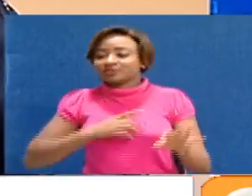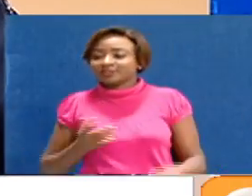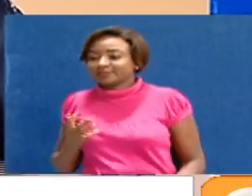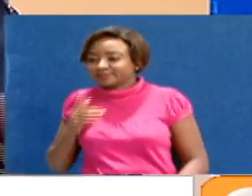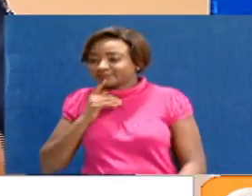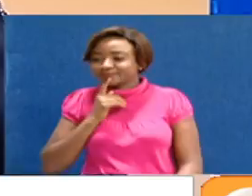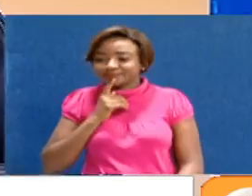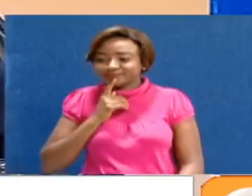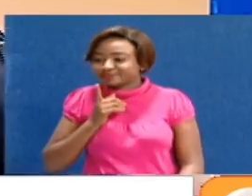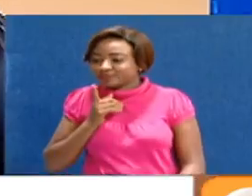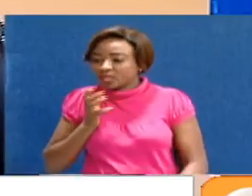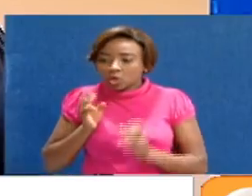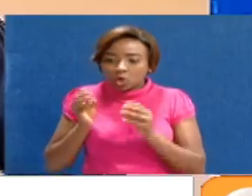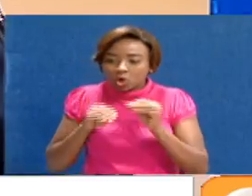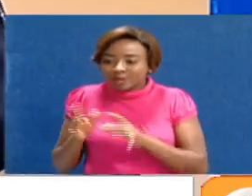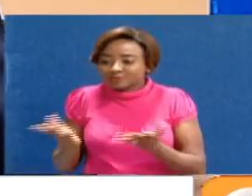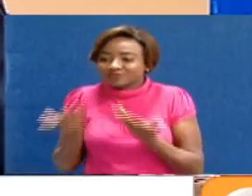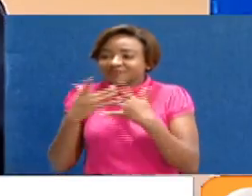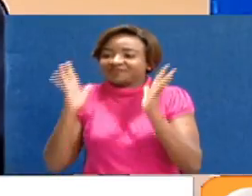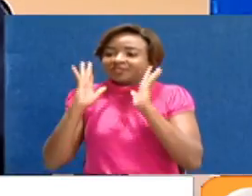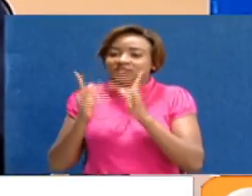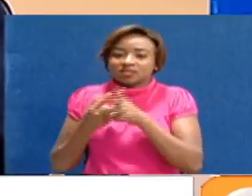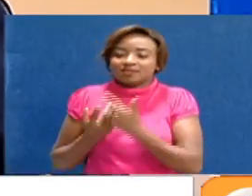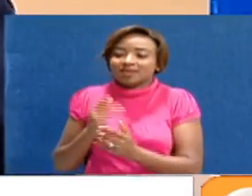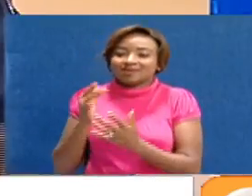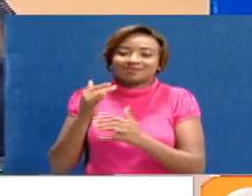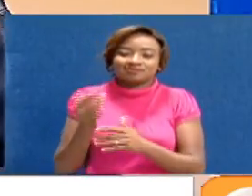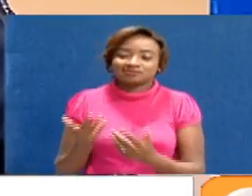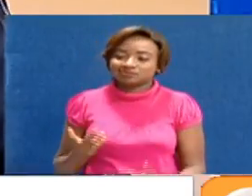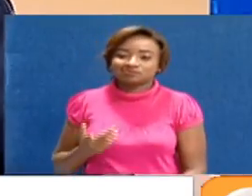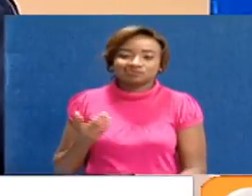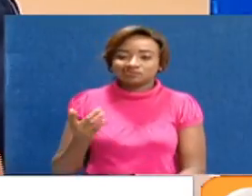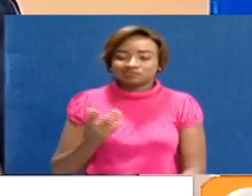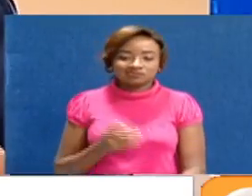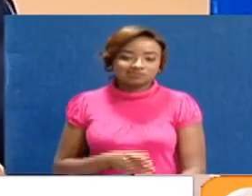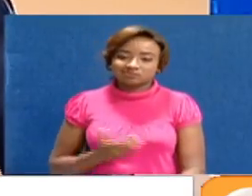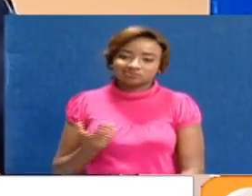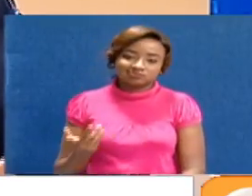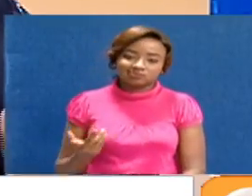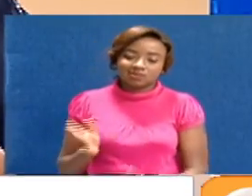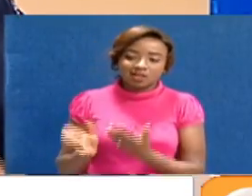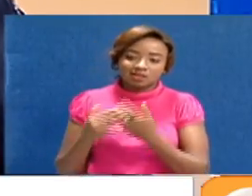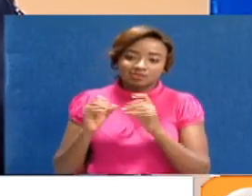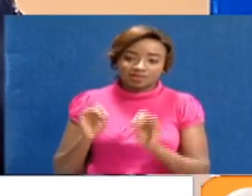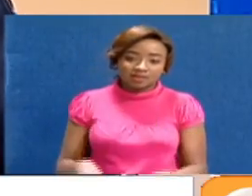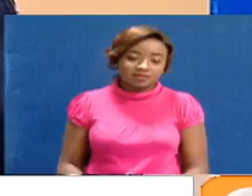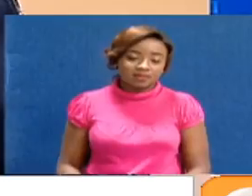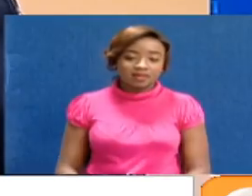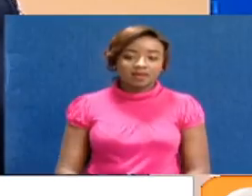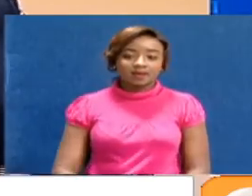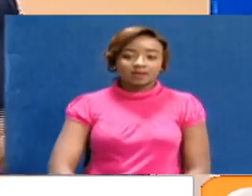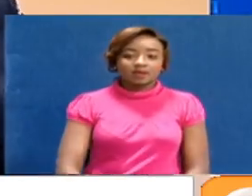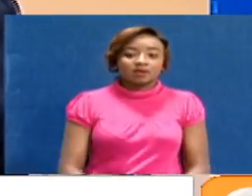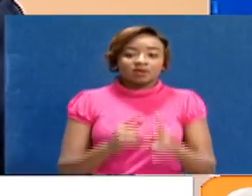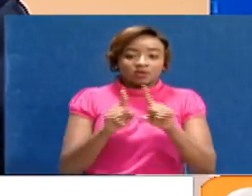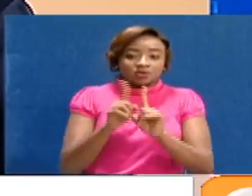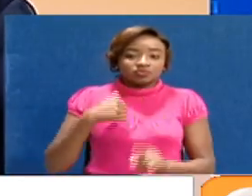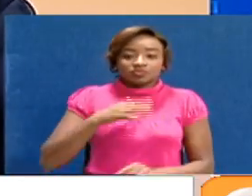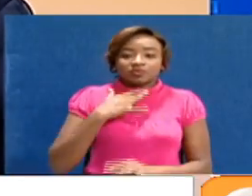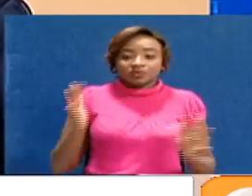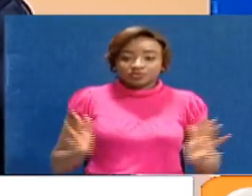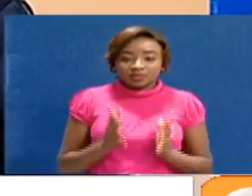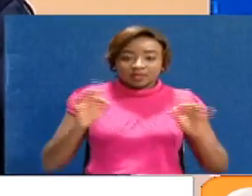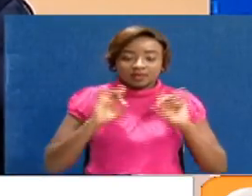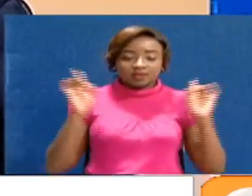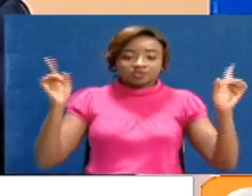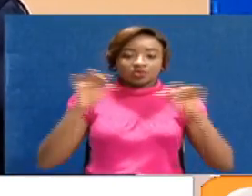the, we go when the horses have already bolted. Okay. We close the stable when it has bolted. So we would also like to all the